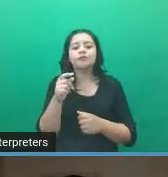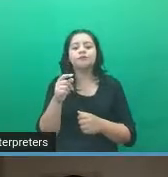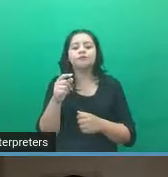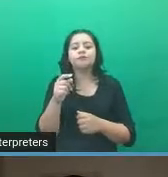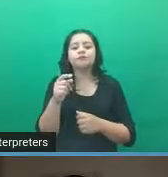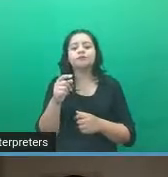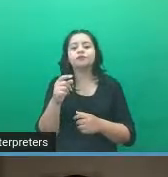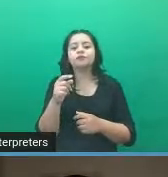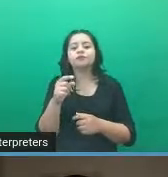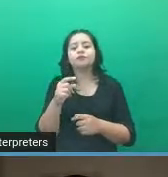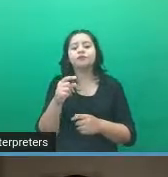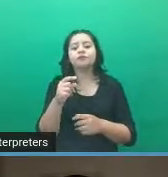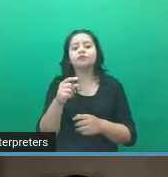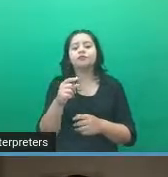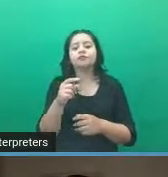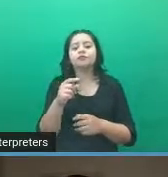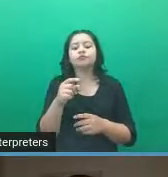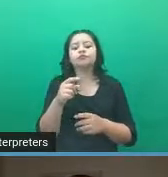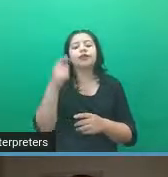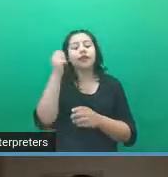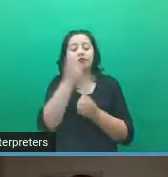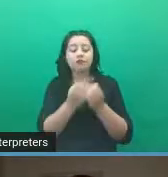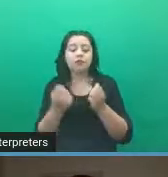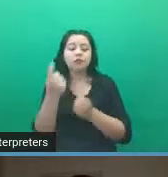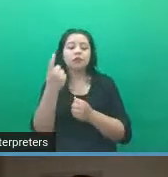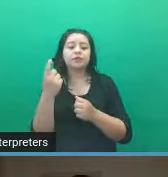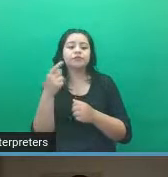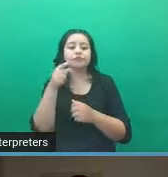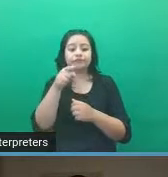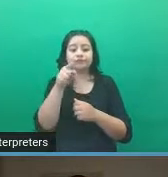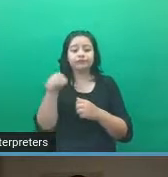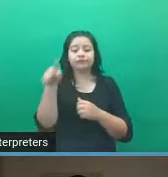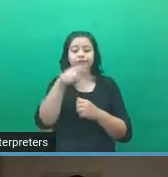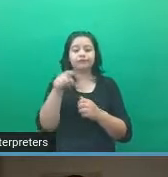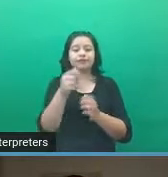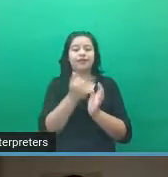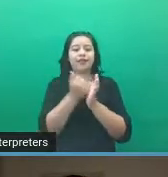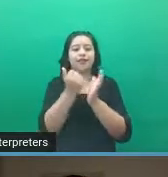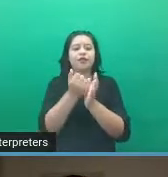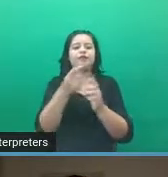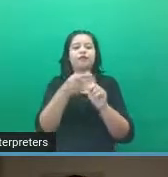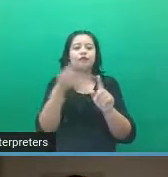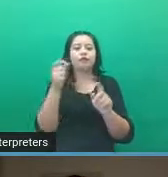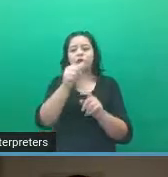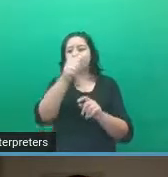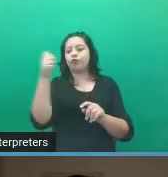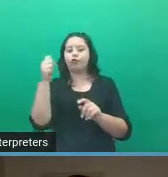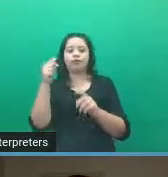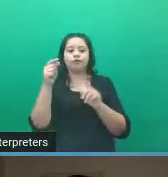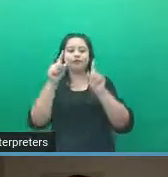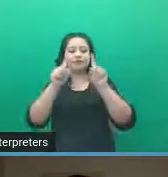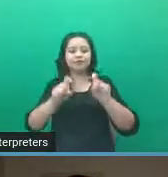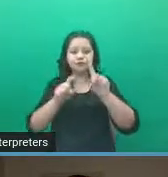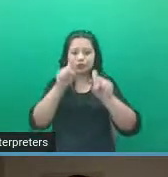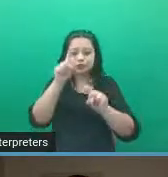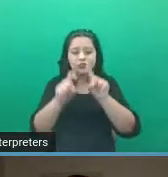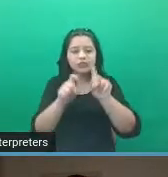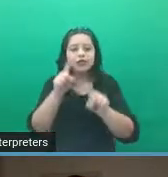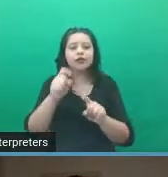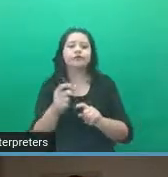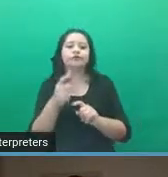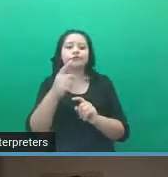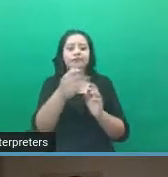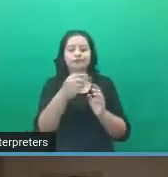let you edit a previous survey as a template, Qualtrics enables you to import questions from previous surveys at any point in the survey design